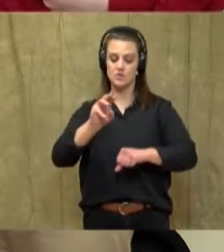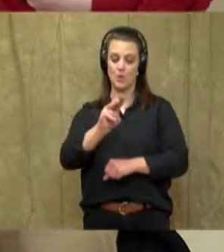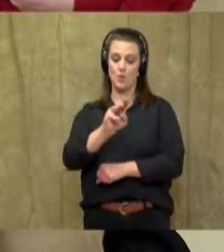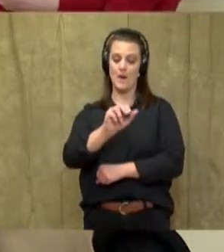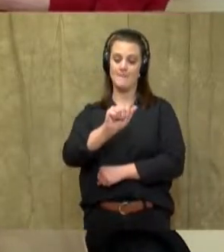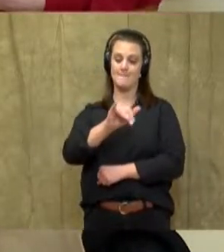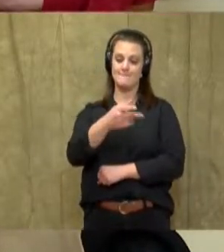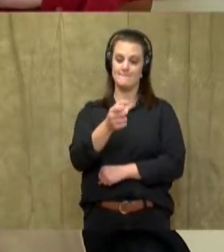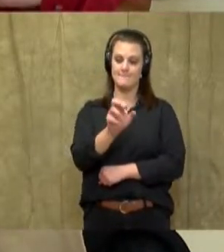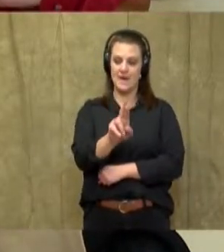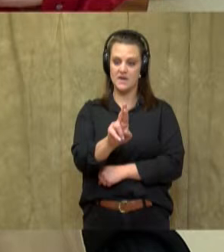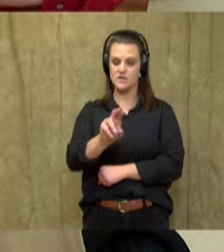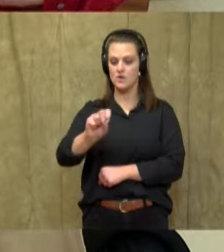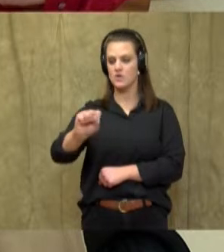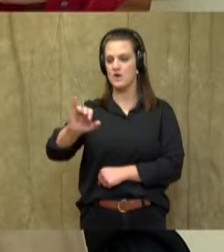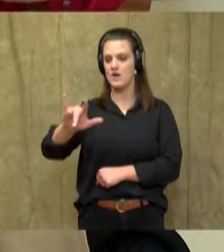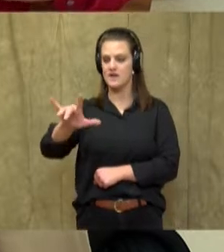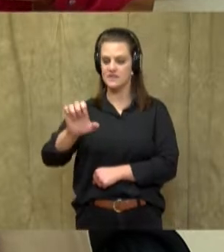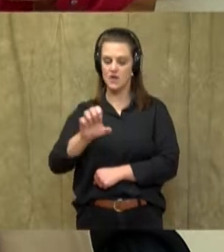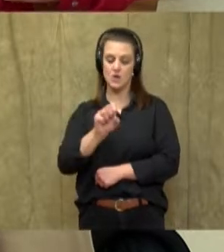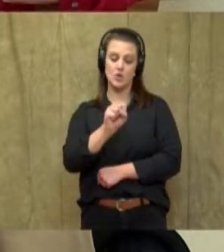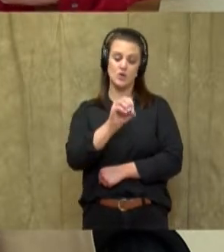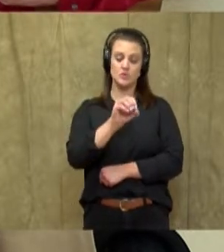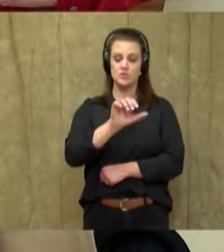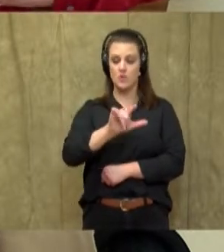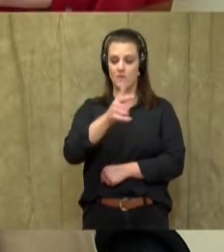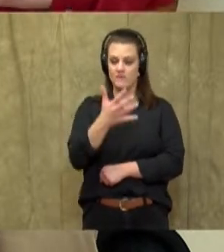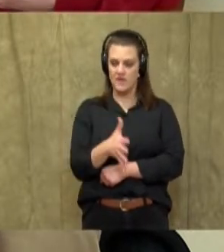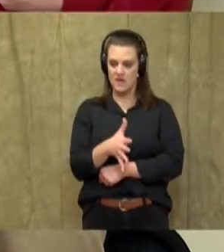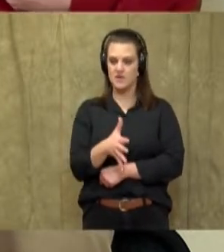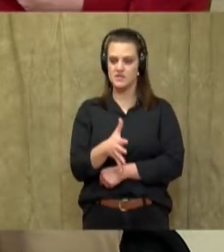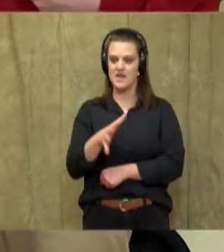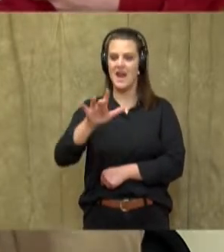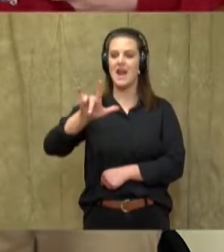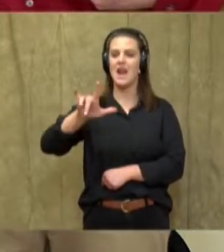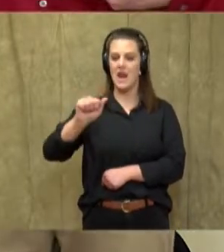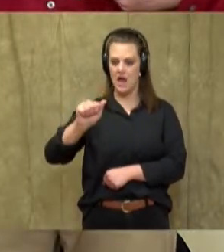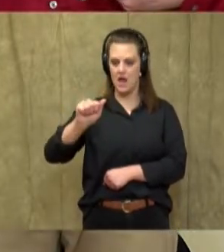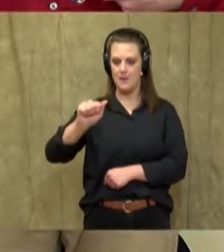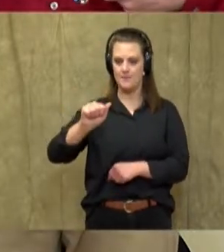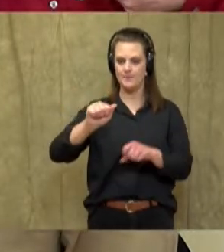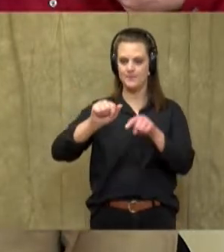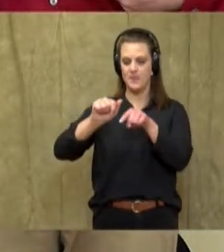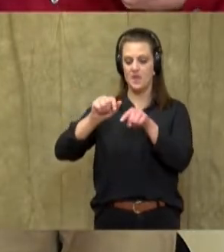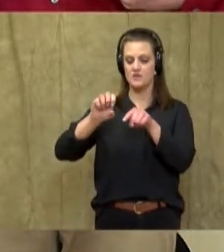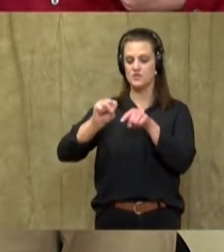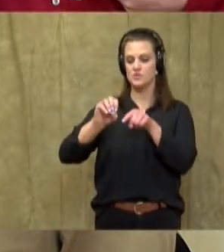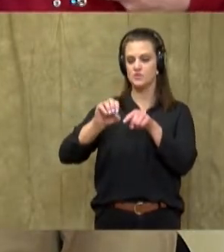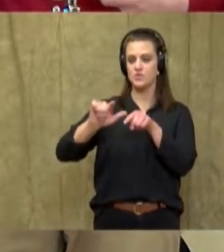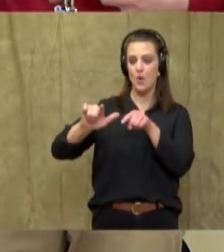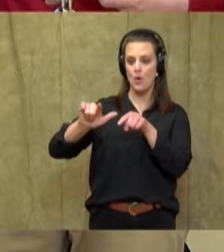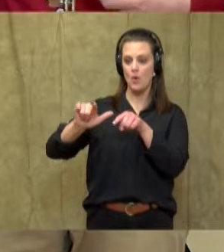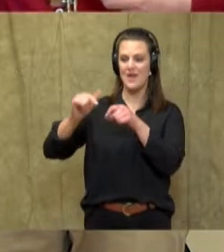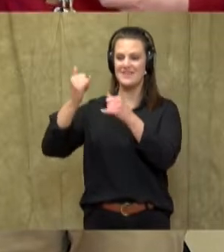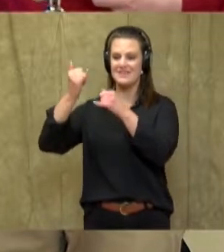scale, after we sing so, the next pitch is la. That's the third and last pitch that